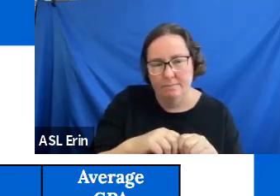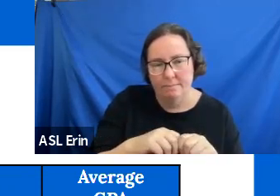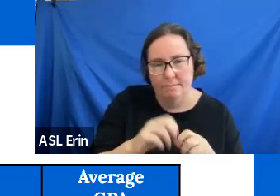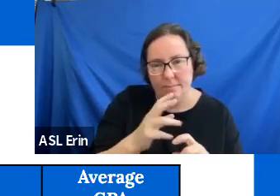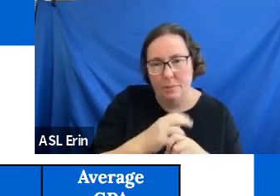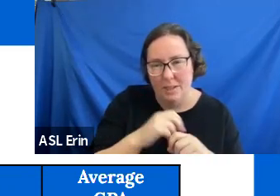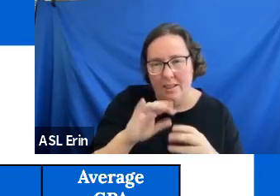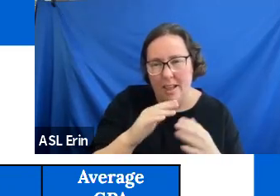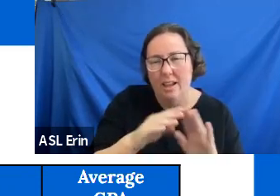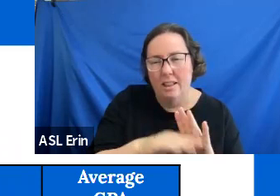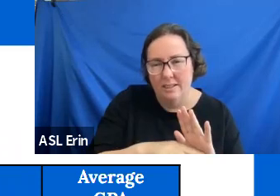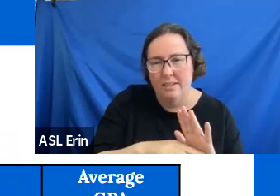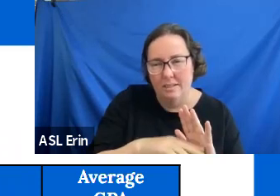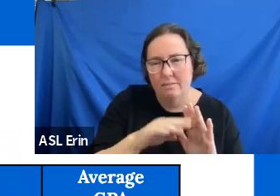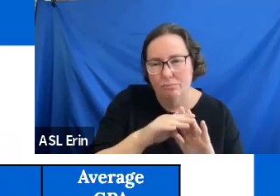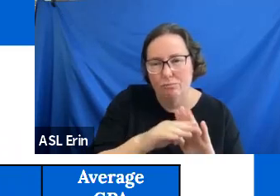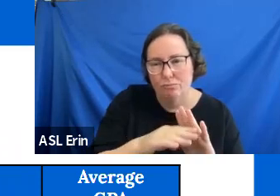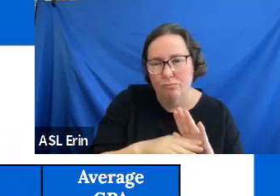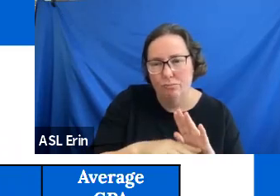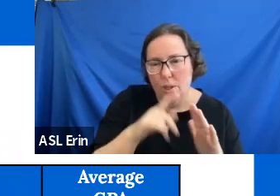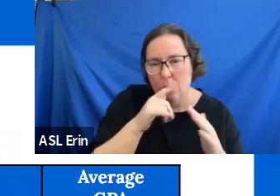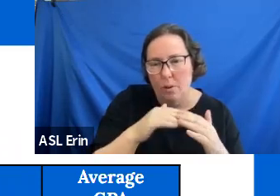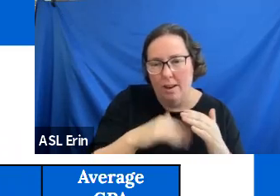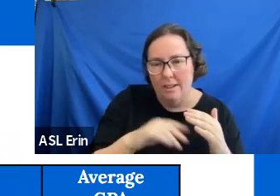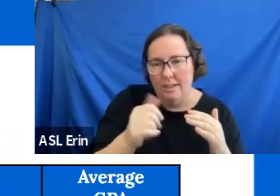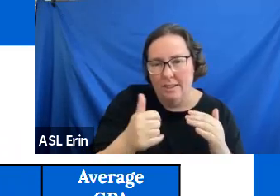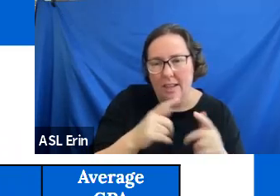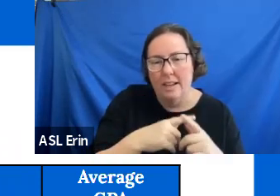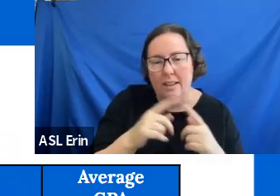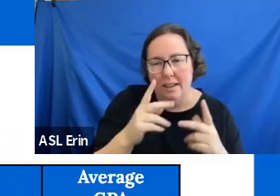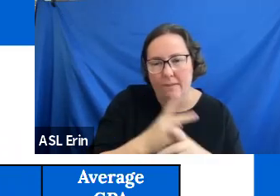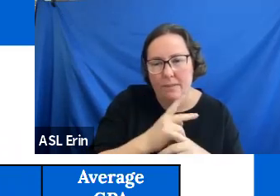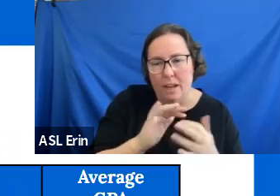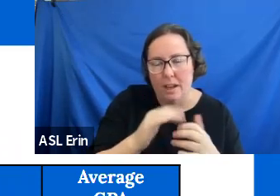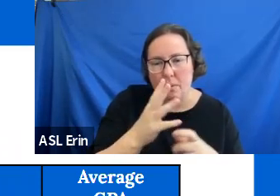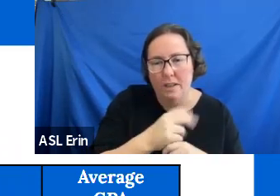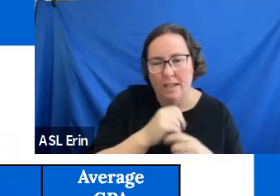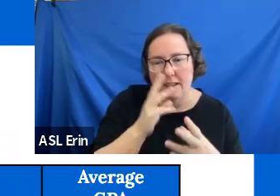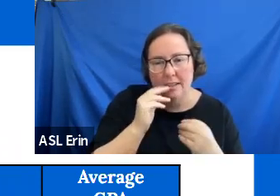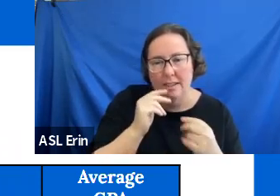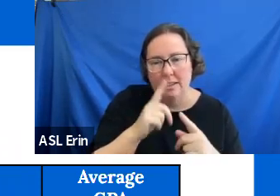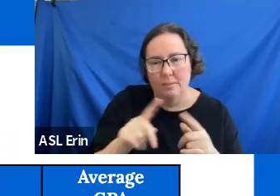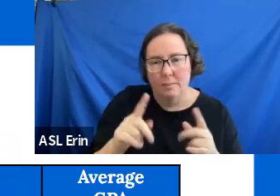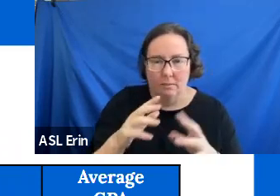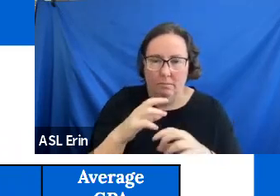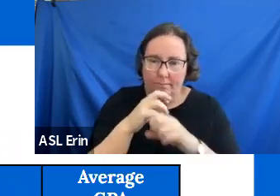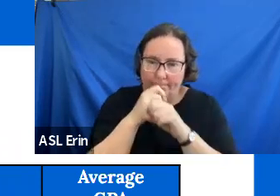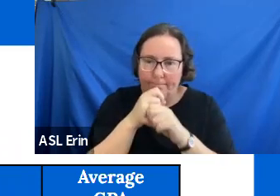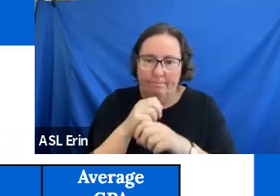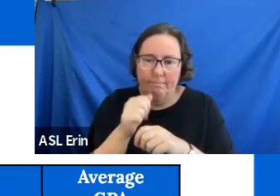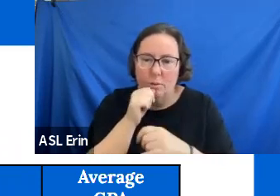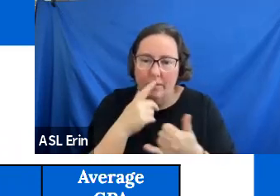get that listing and then figure out how we can get data, even if we need